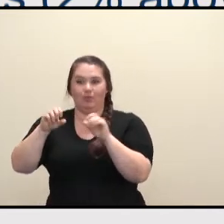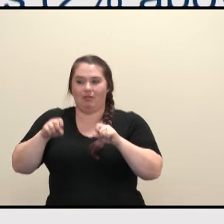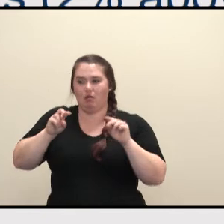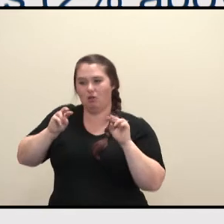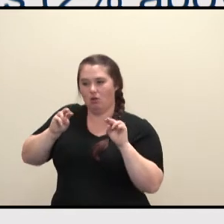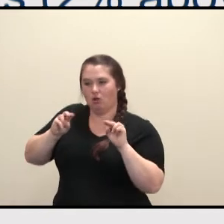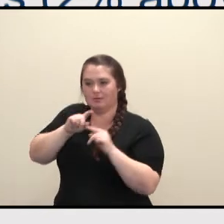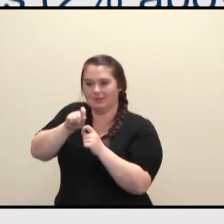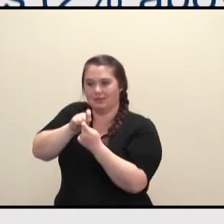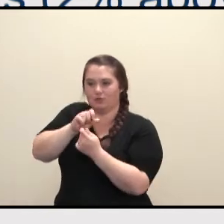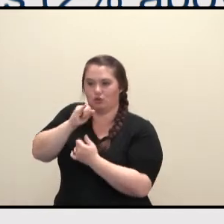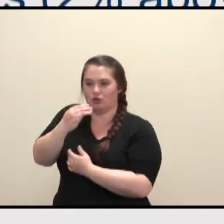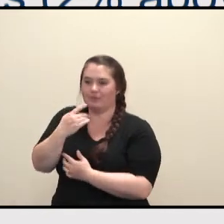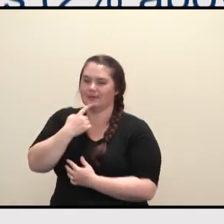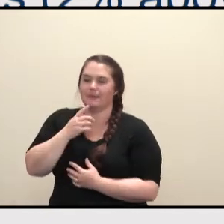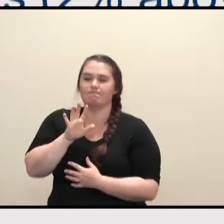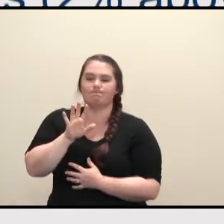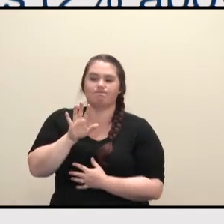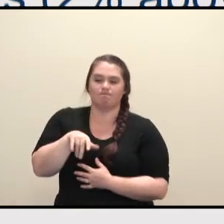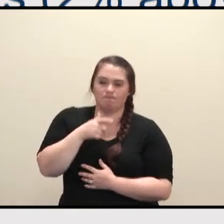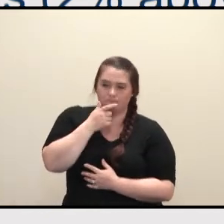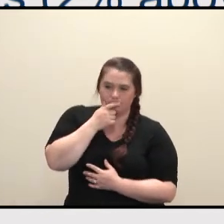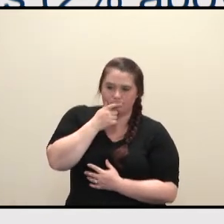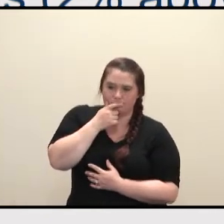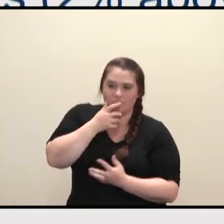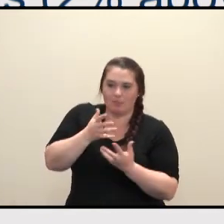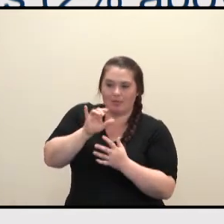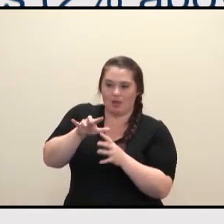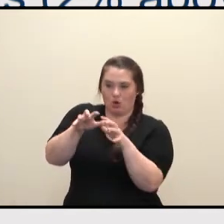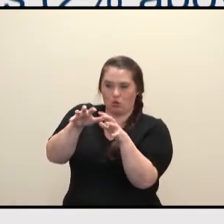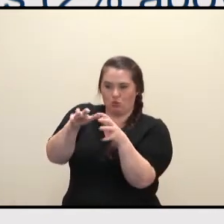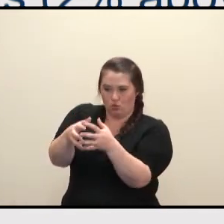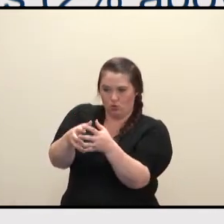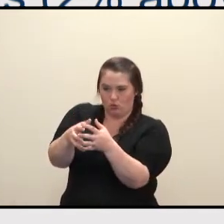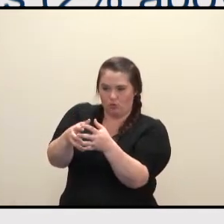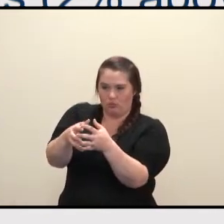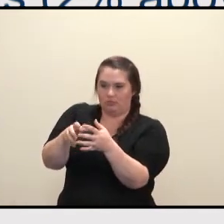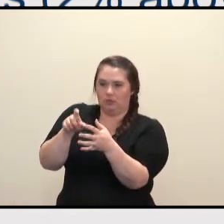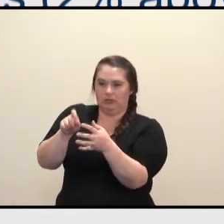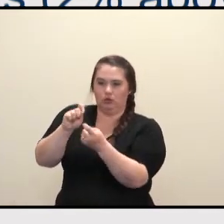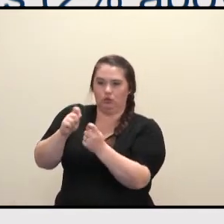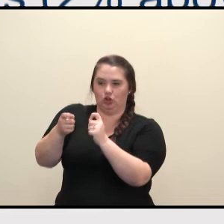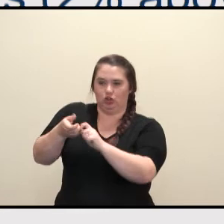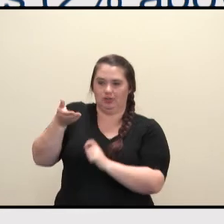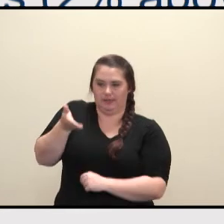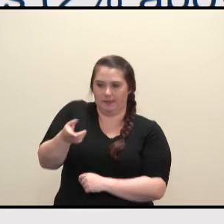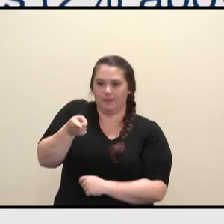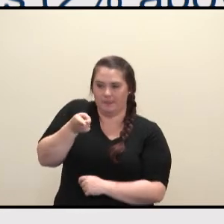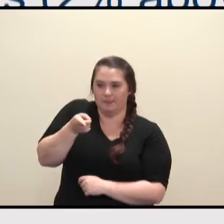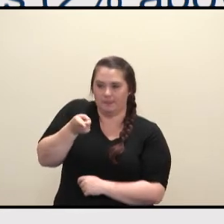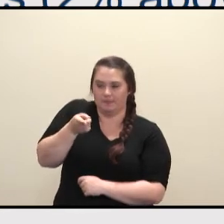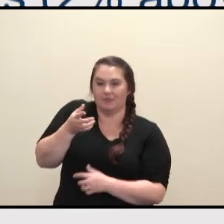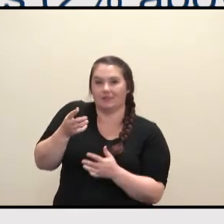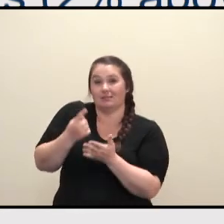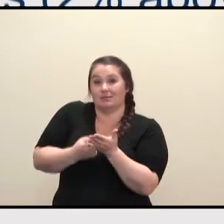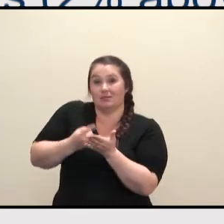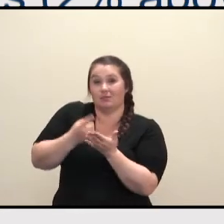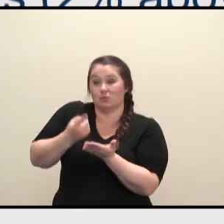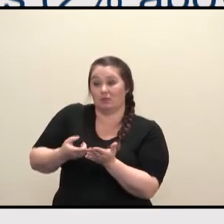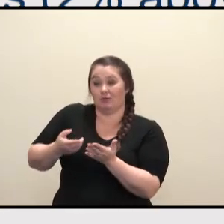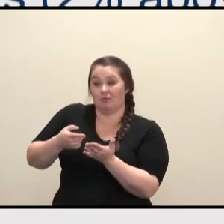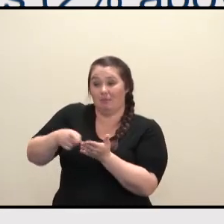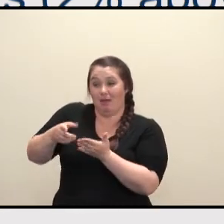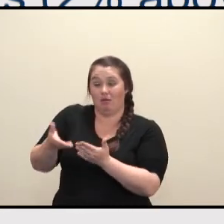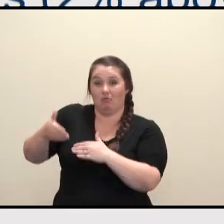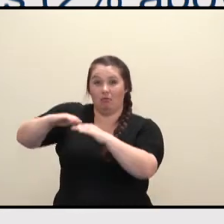at those jobs and say, okay, as a whole, maybe that group, we need to definitely give an adjustment there. Sometimes we upgrade the pay grade and